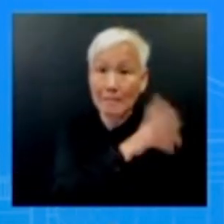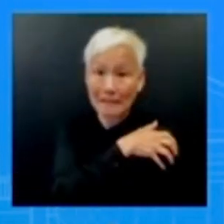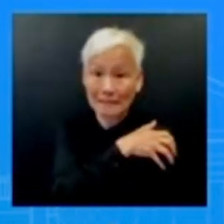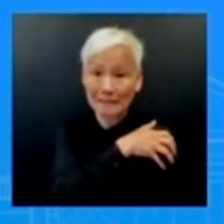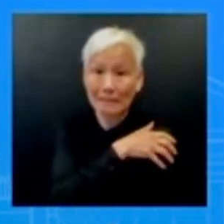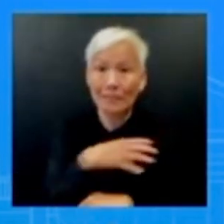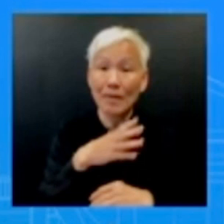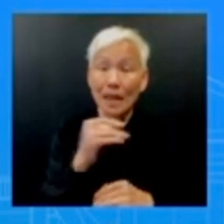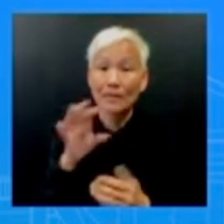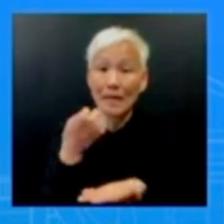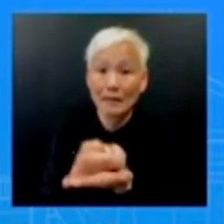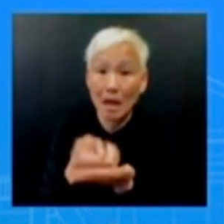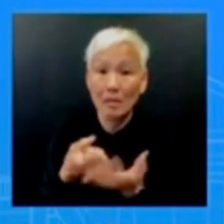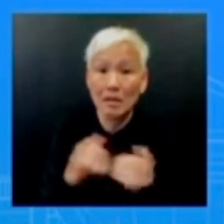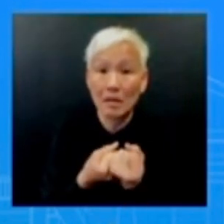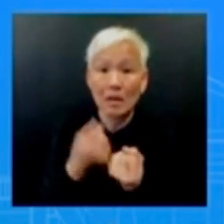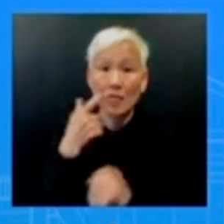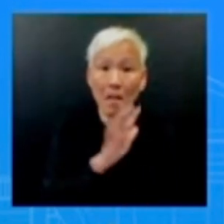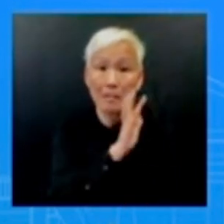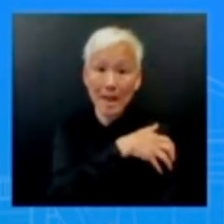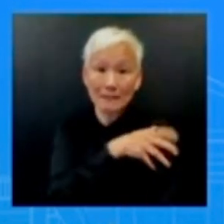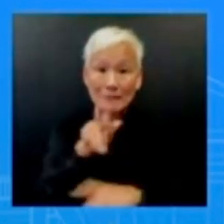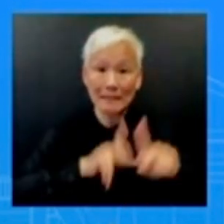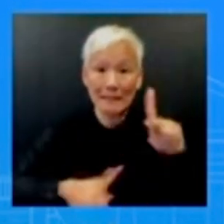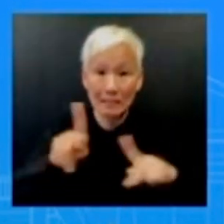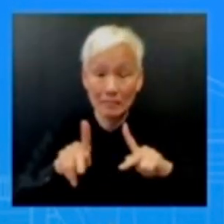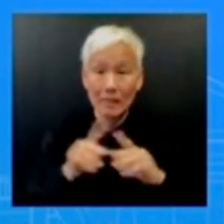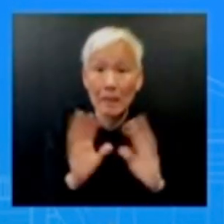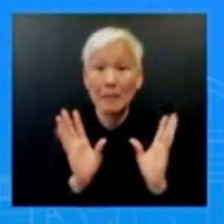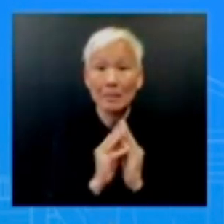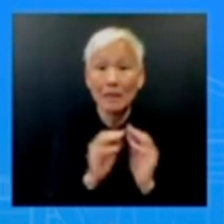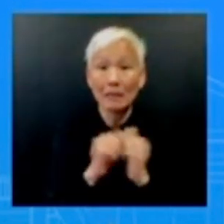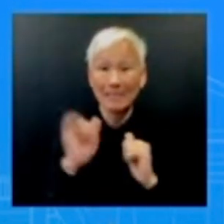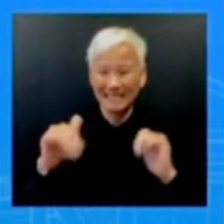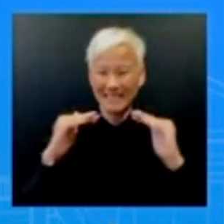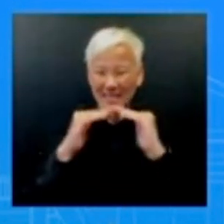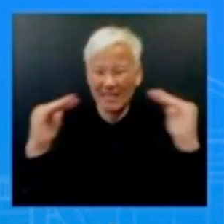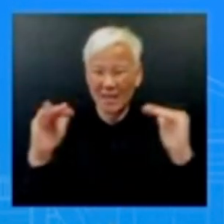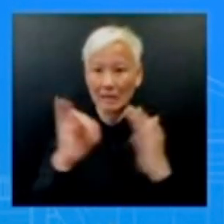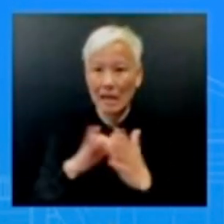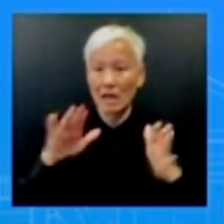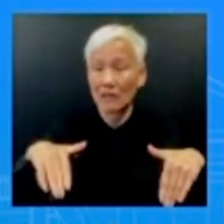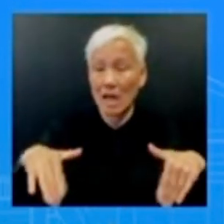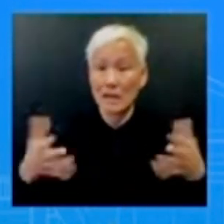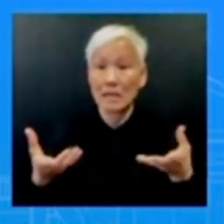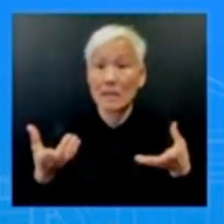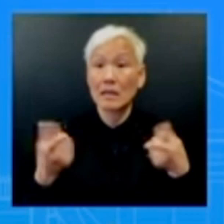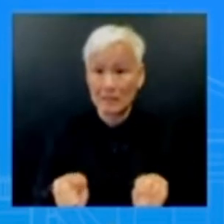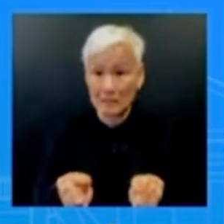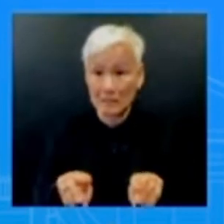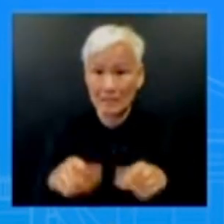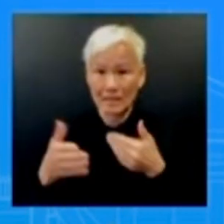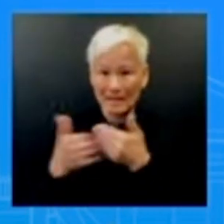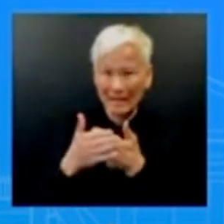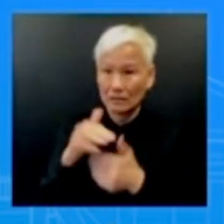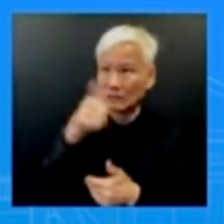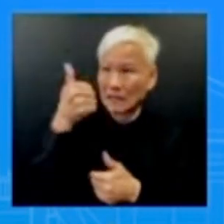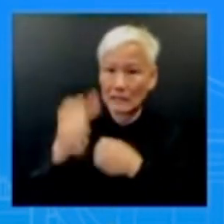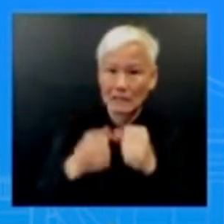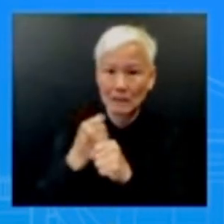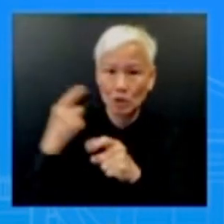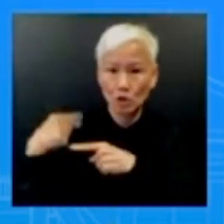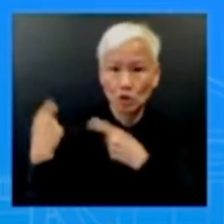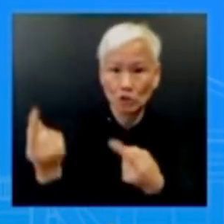Meetings at this level have not taken place in nearly 10 years, and they help to build a critical foundation to de-escalate tensions